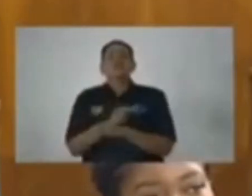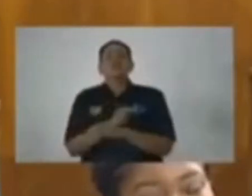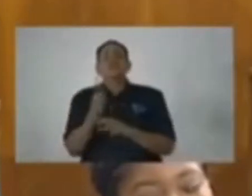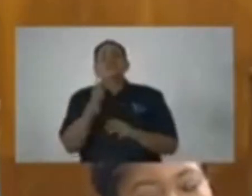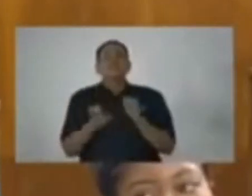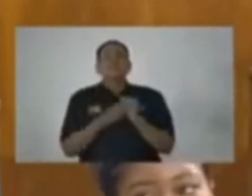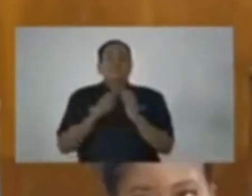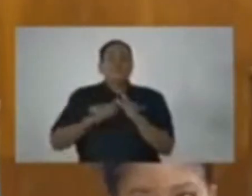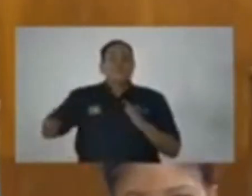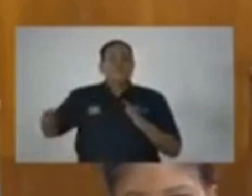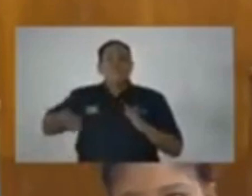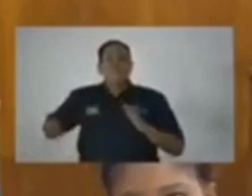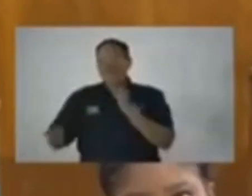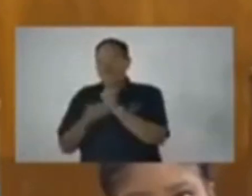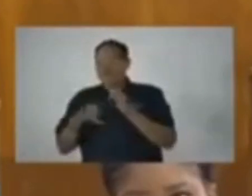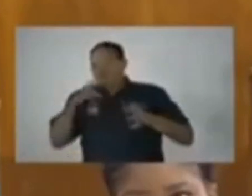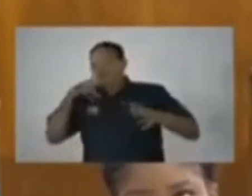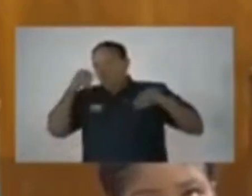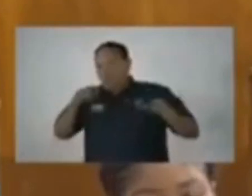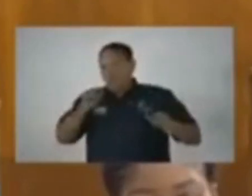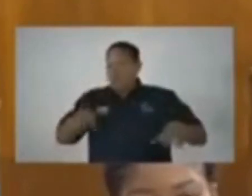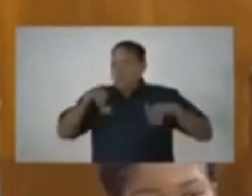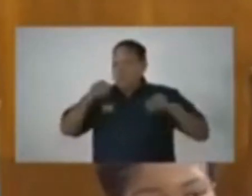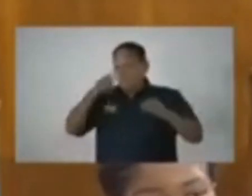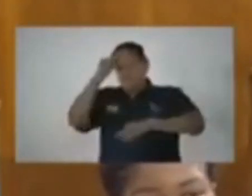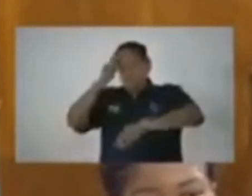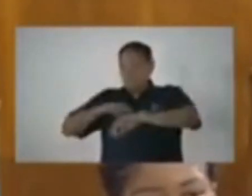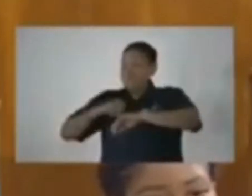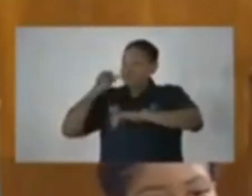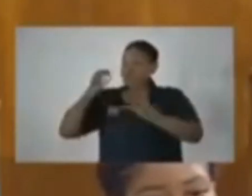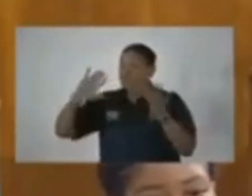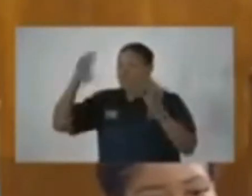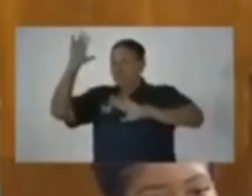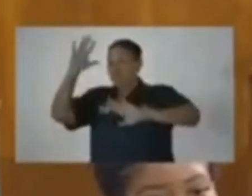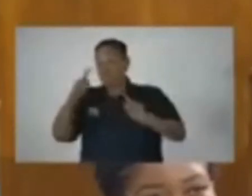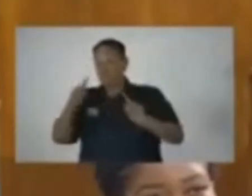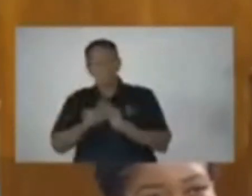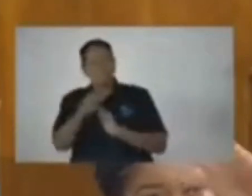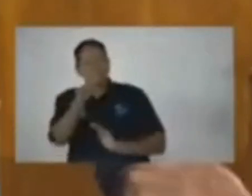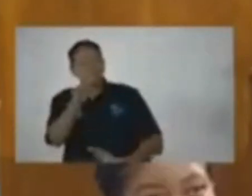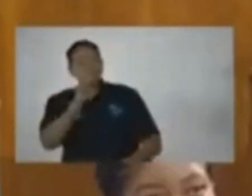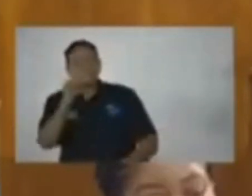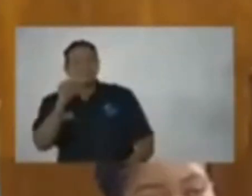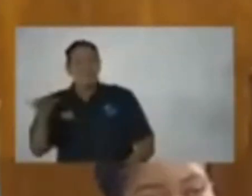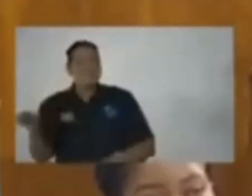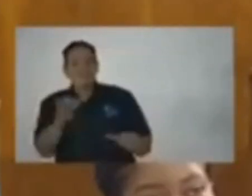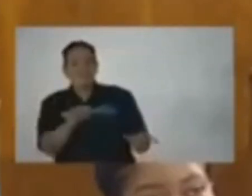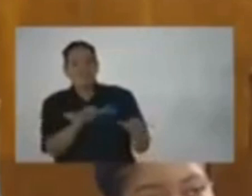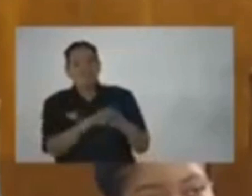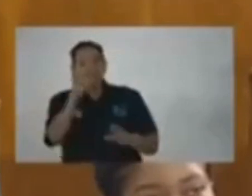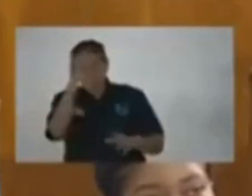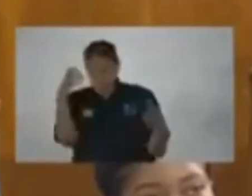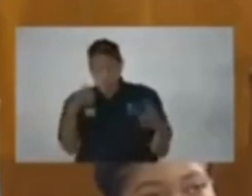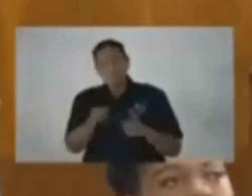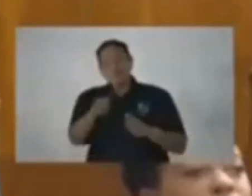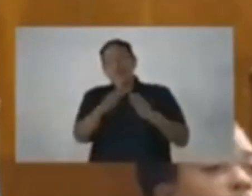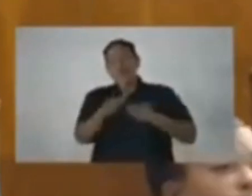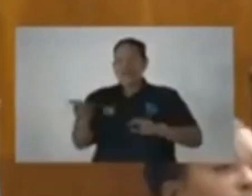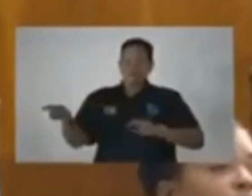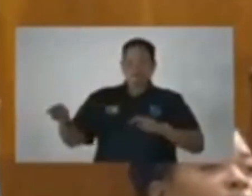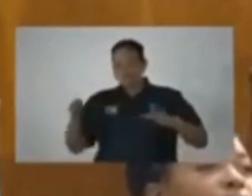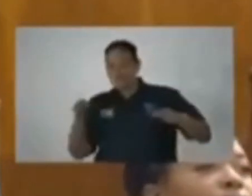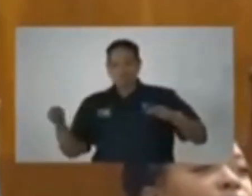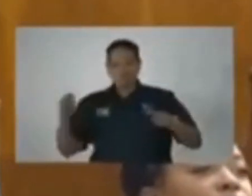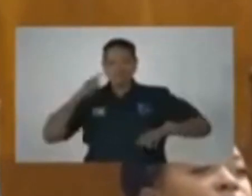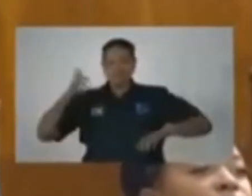when we save, we can spend, and we can save for a rainy day. They said the PMP is not the saving party. Well, let's analyze a rainy